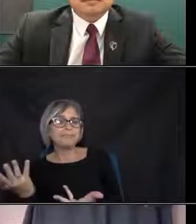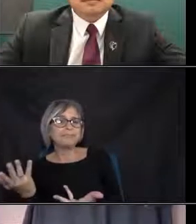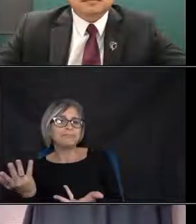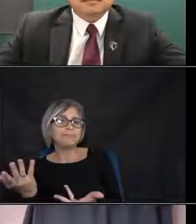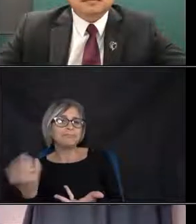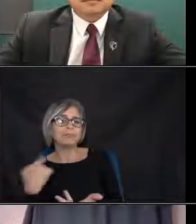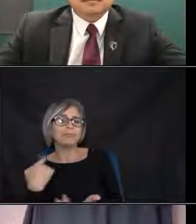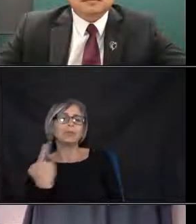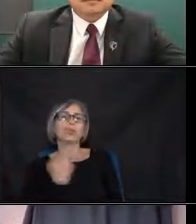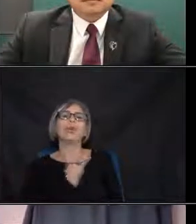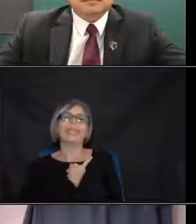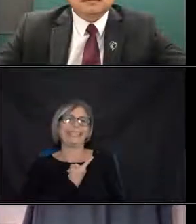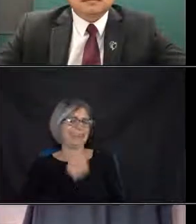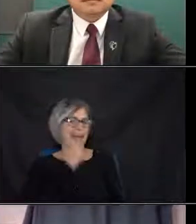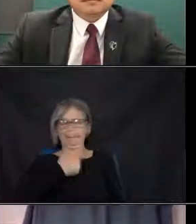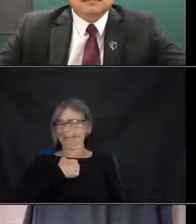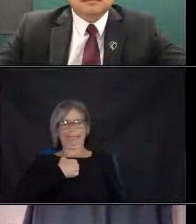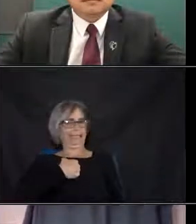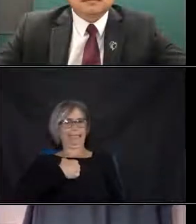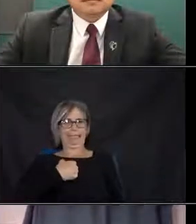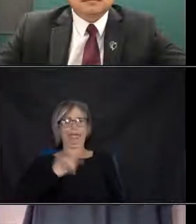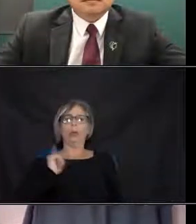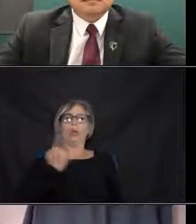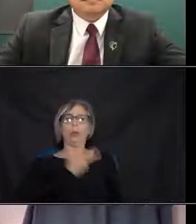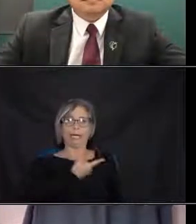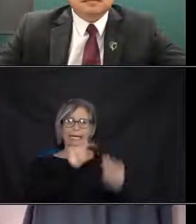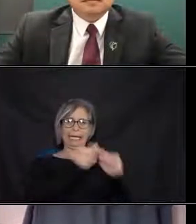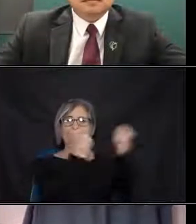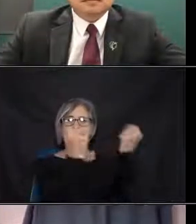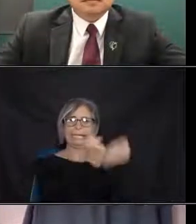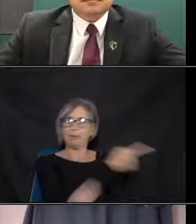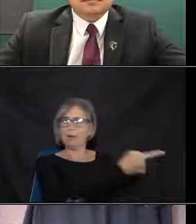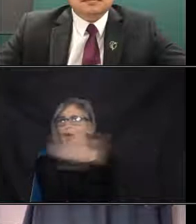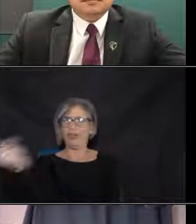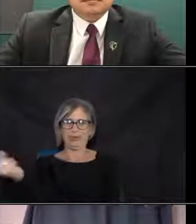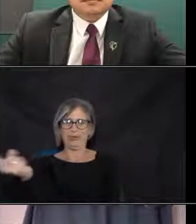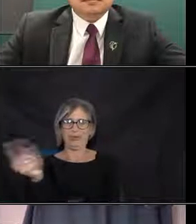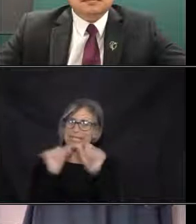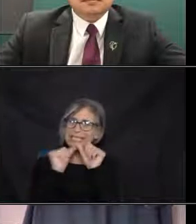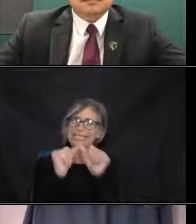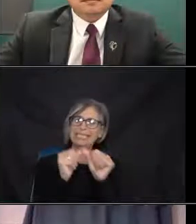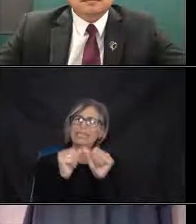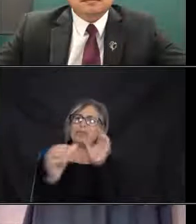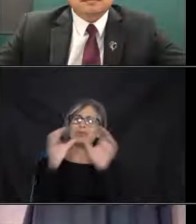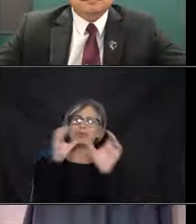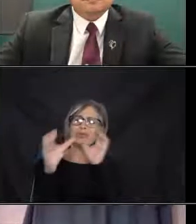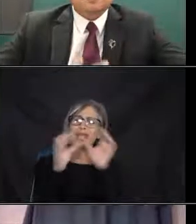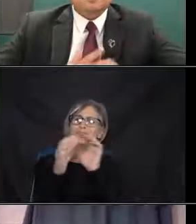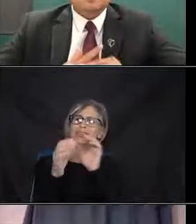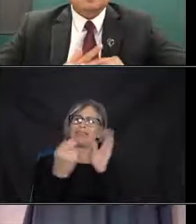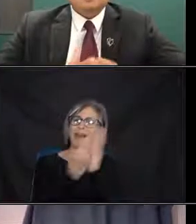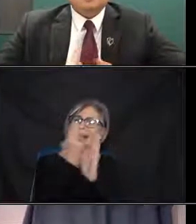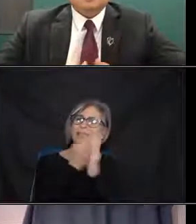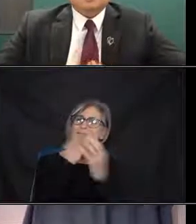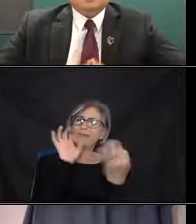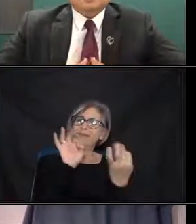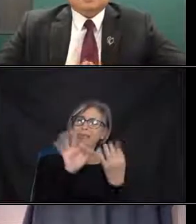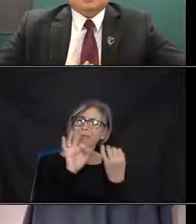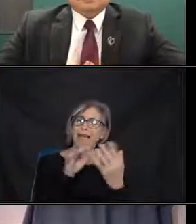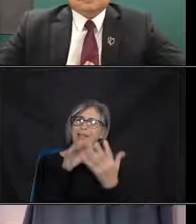we're successful, not me, it's all of our team and it's all of you and our continual communications, our honest feedback with each